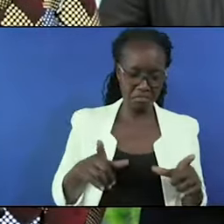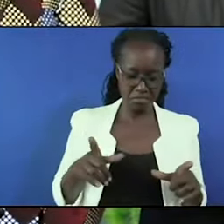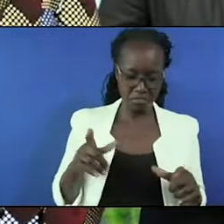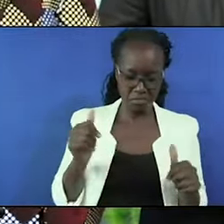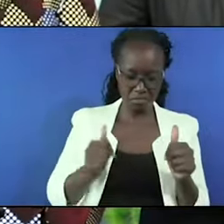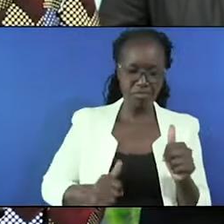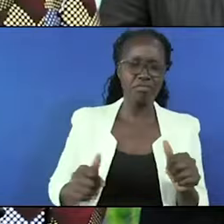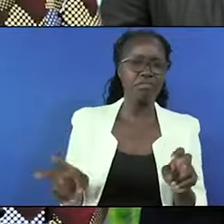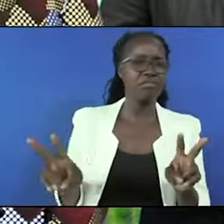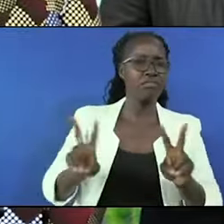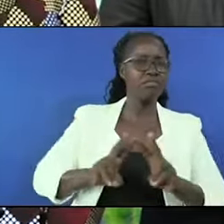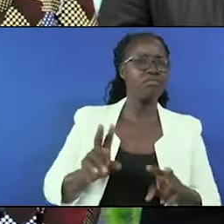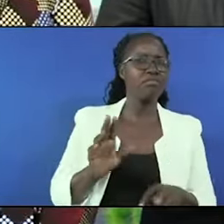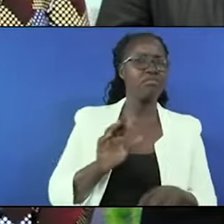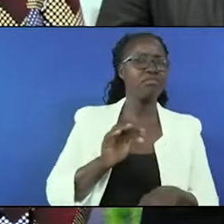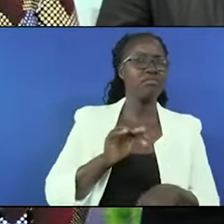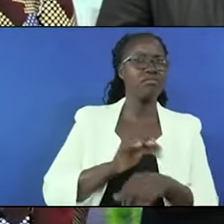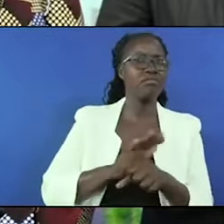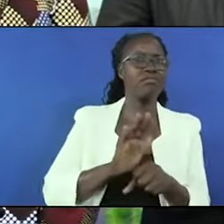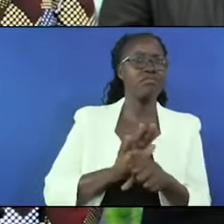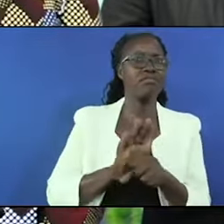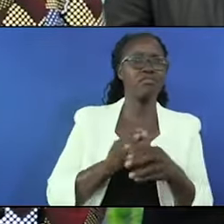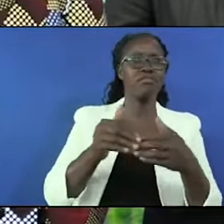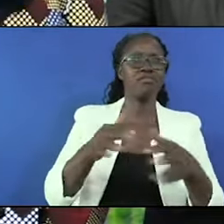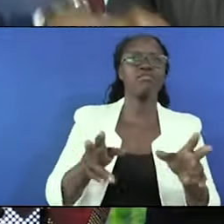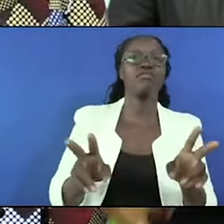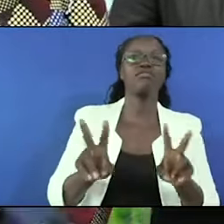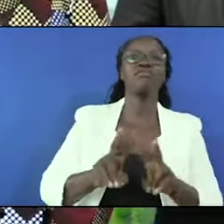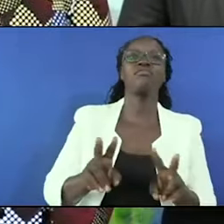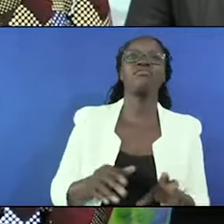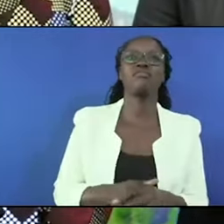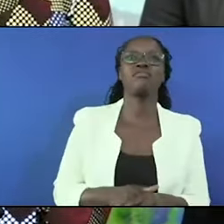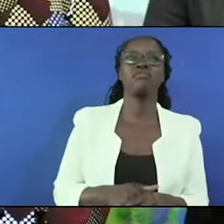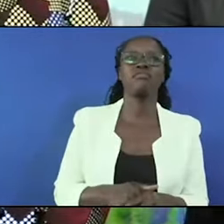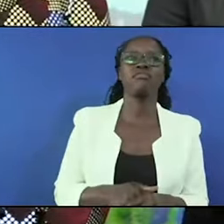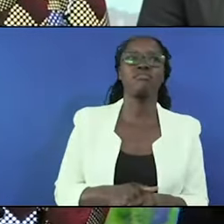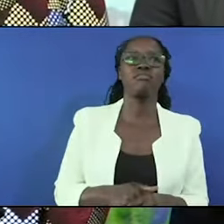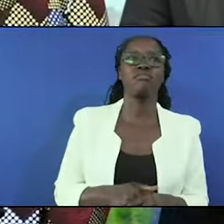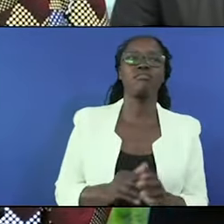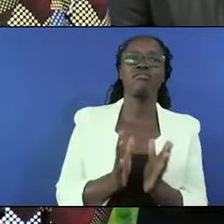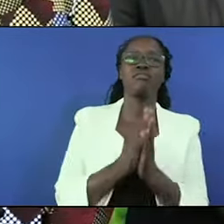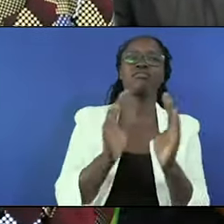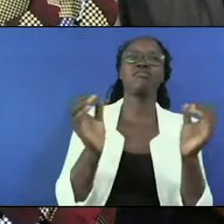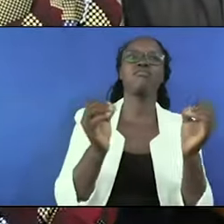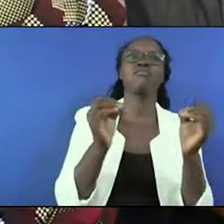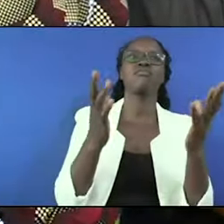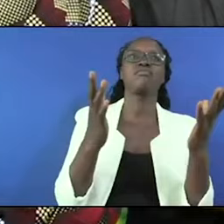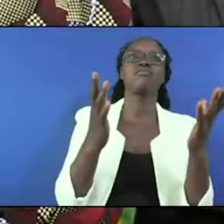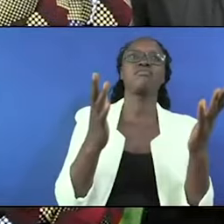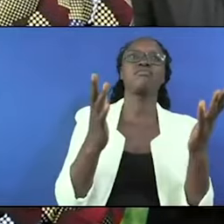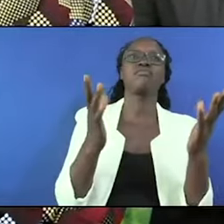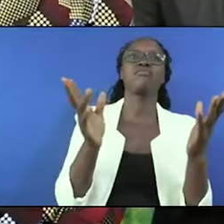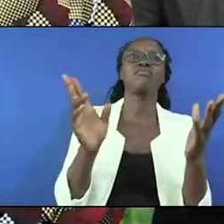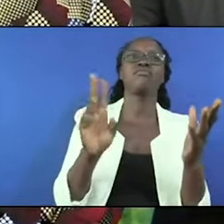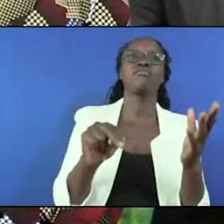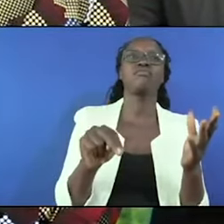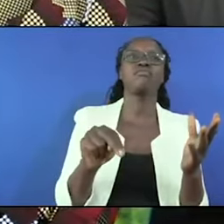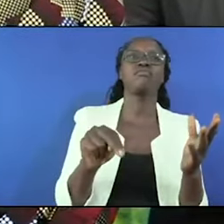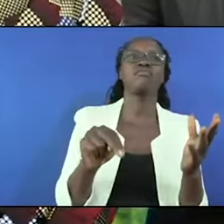we value so much, will lose their value. Hallelujah. They will